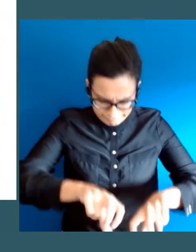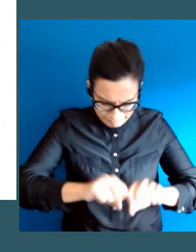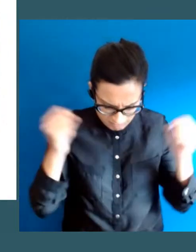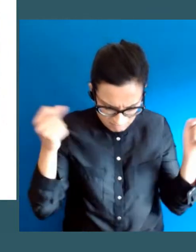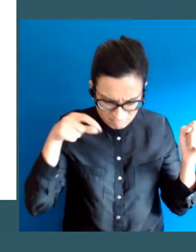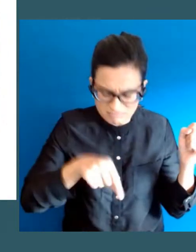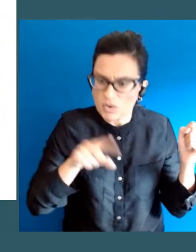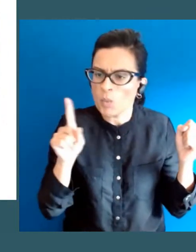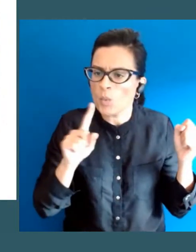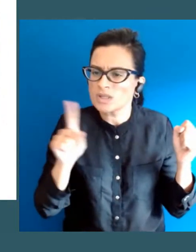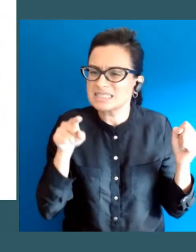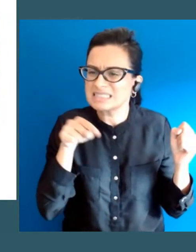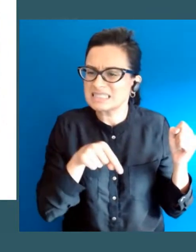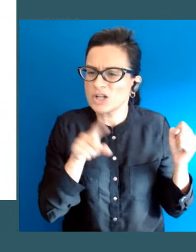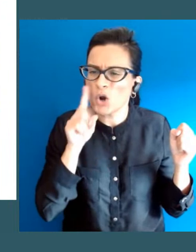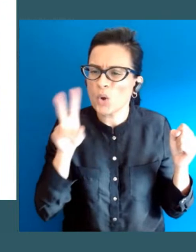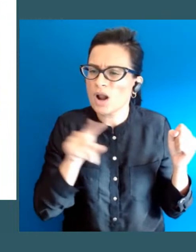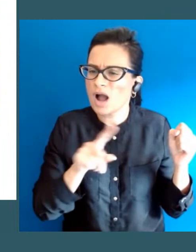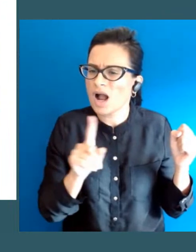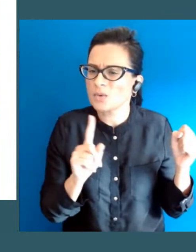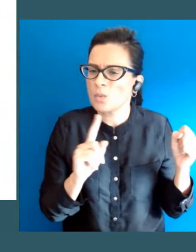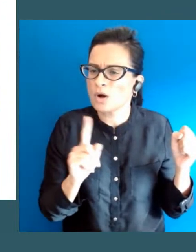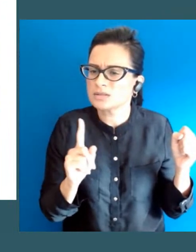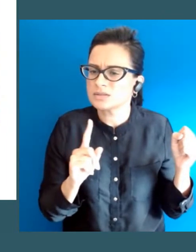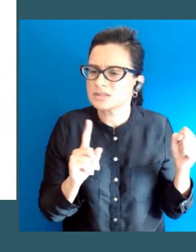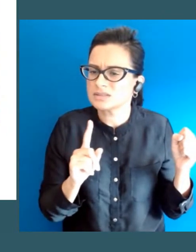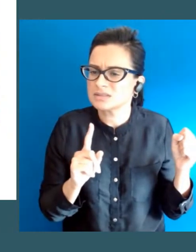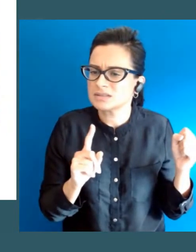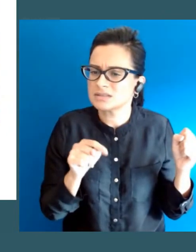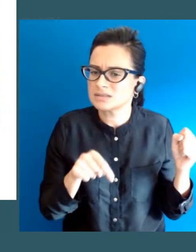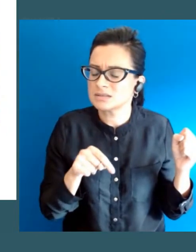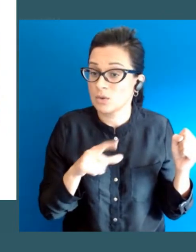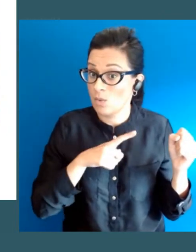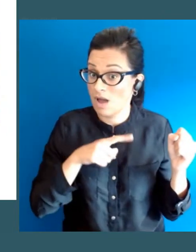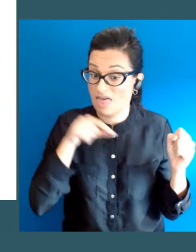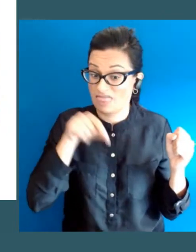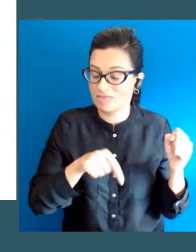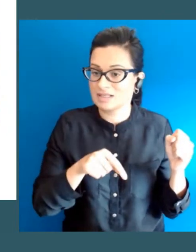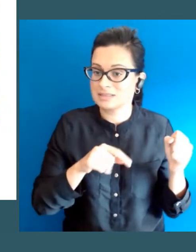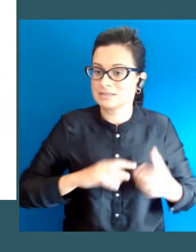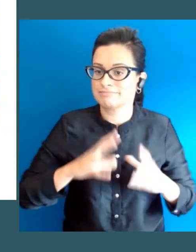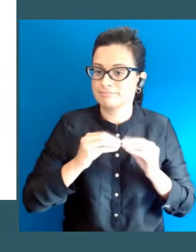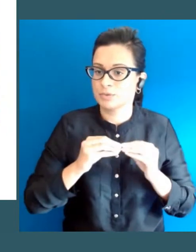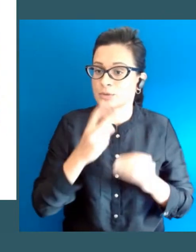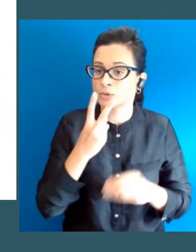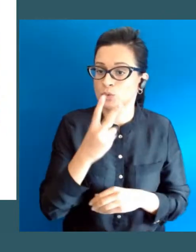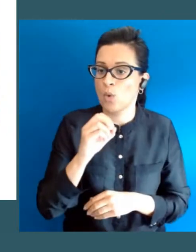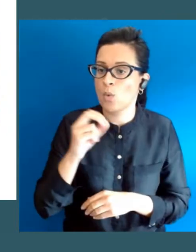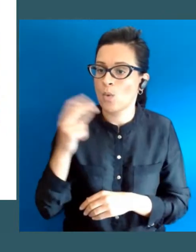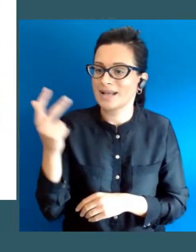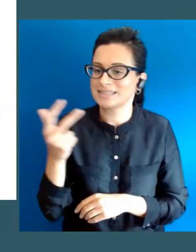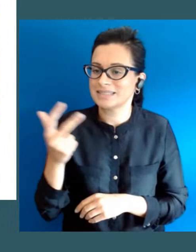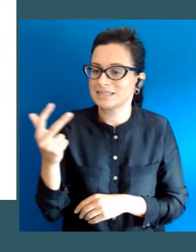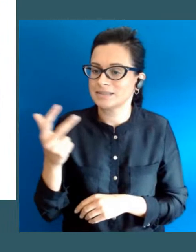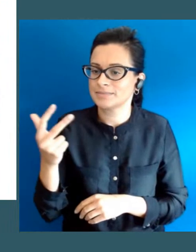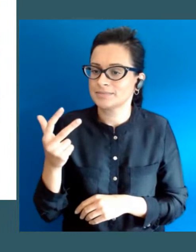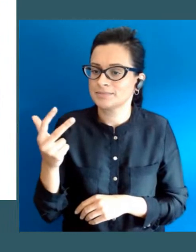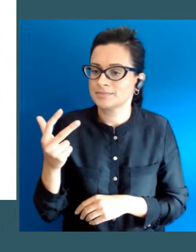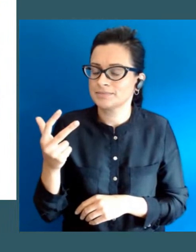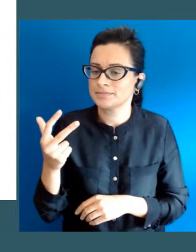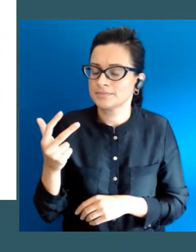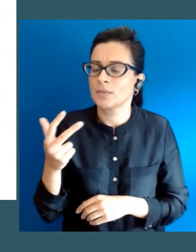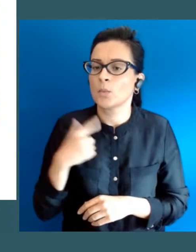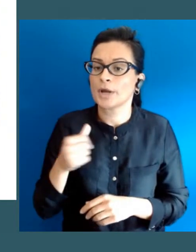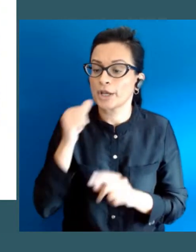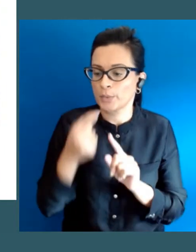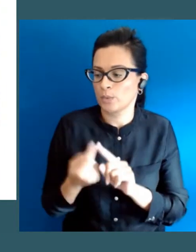potentially would look like in the future, because don't forget this was in 2018, and so we knew trials